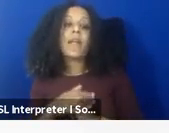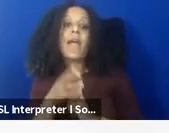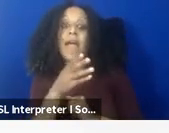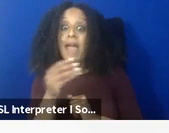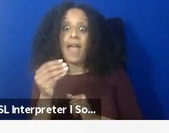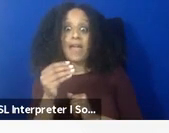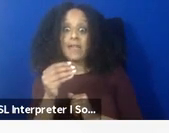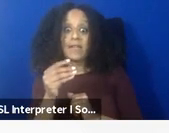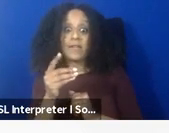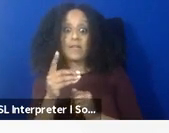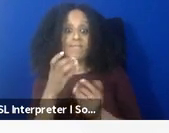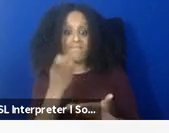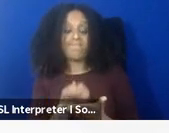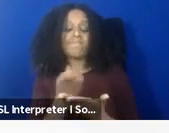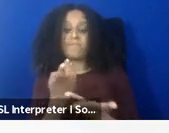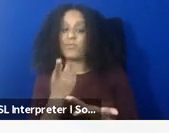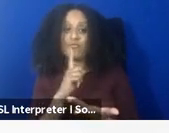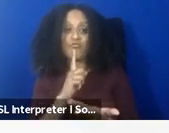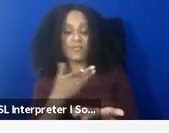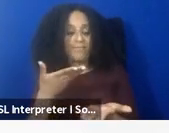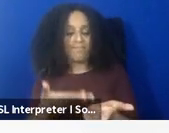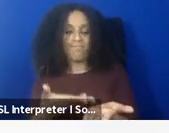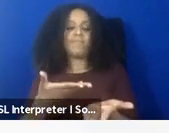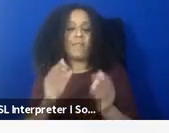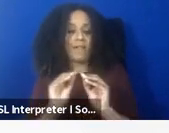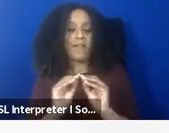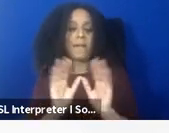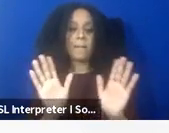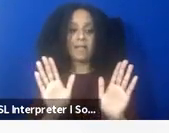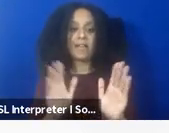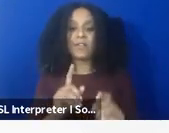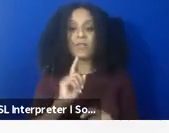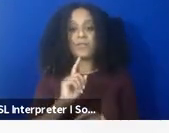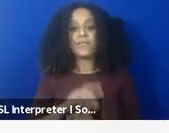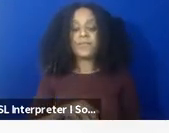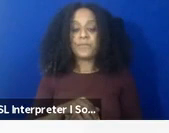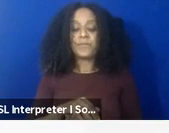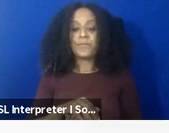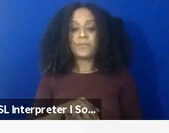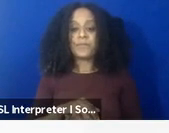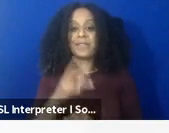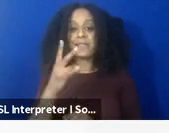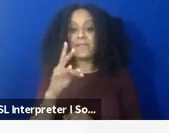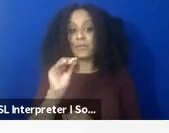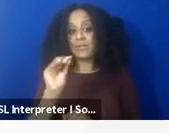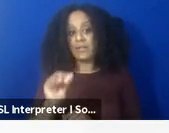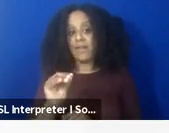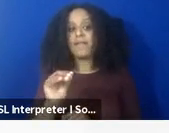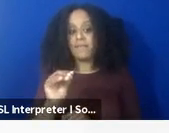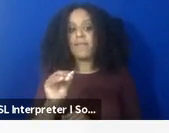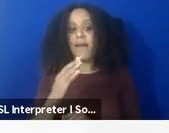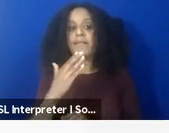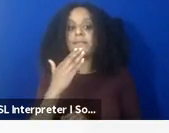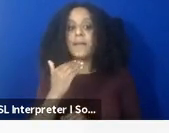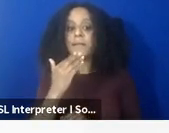compelling. So out of this sample of over 1,100 adults over 40, 17% had diabetes. Of those